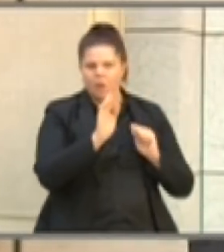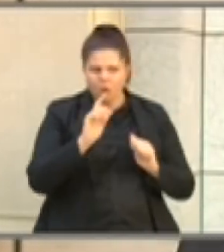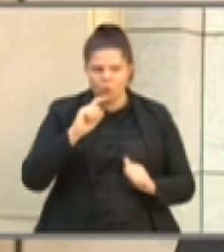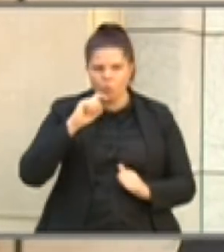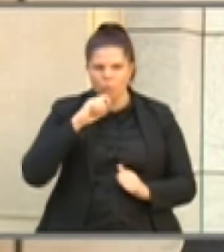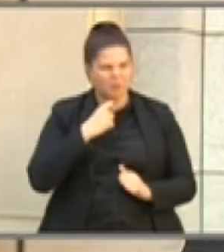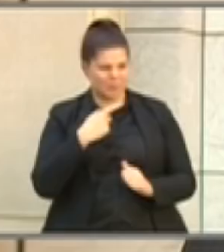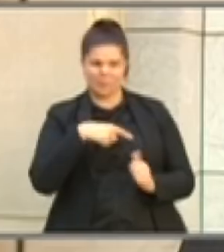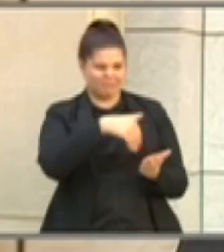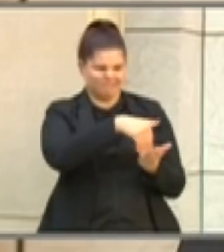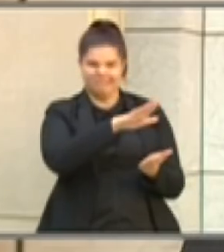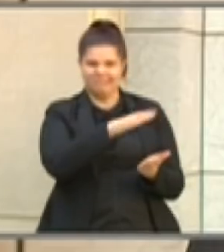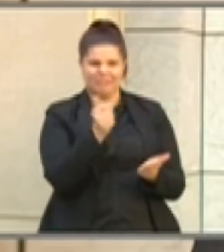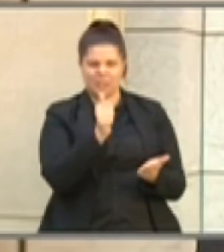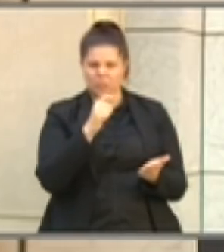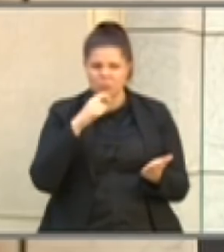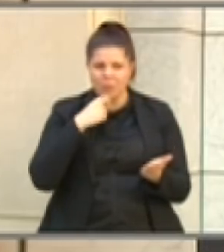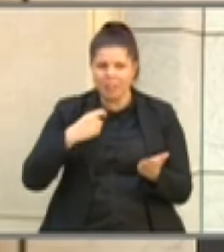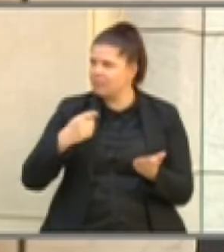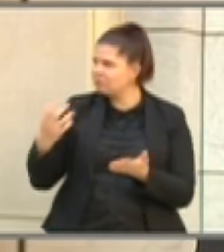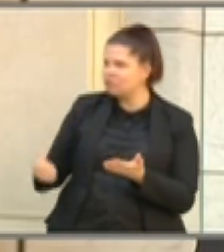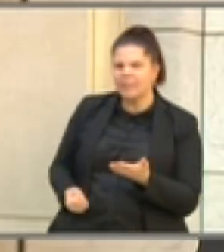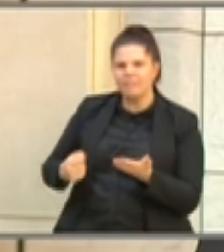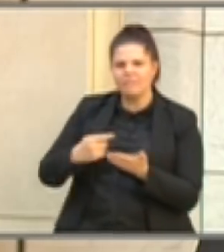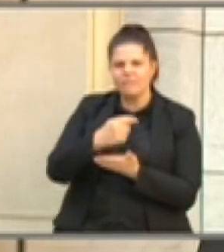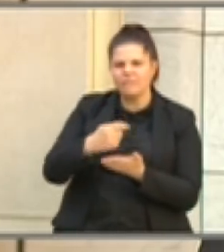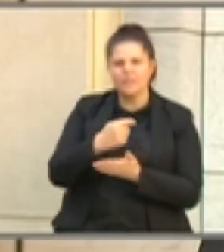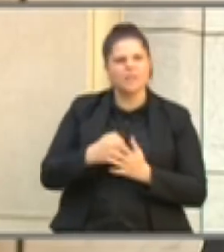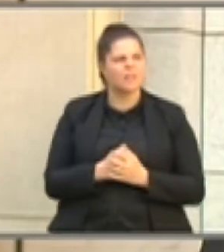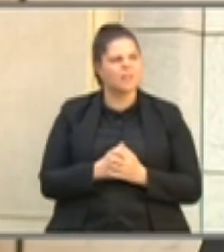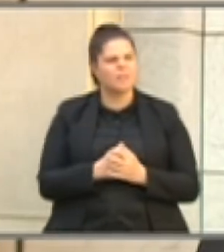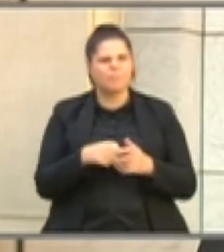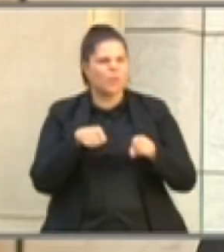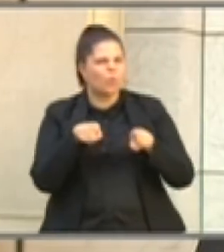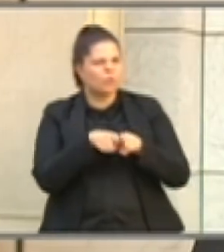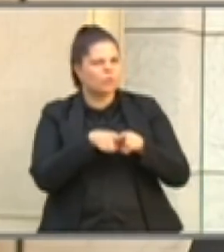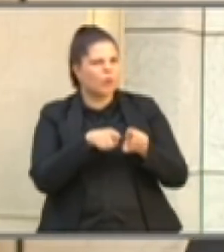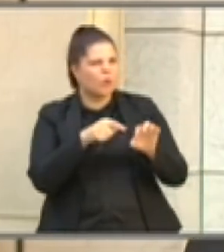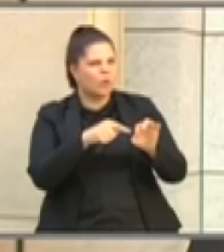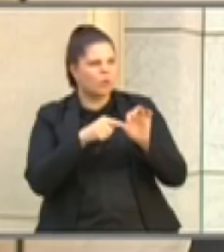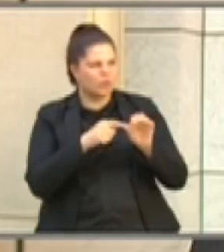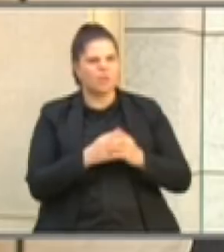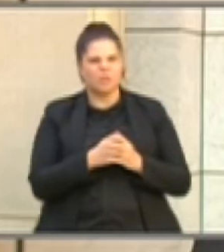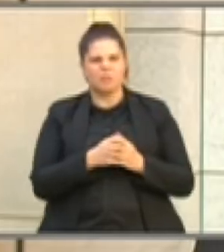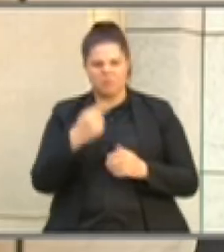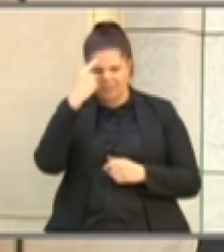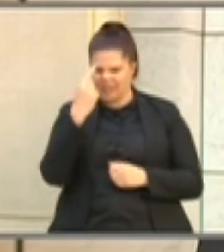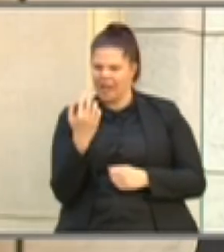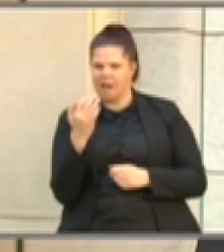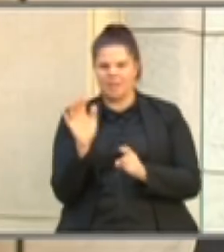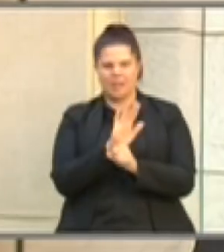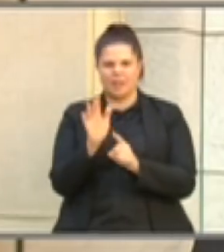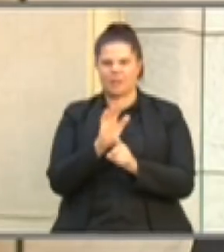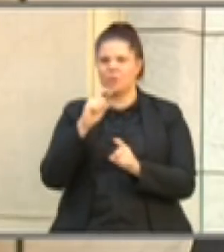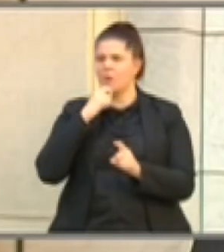sacked? And B, of the 6 million estimated recipients, how many do you estimate will be completely dependent on this 1,500? They won't have any